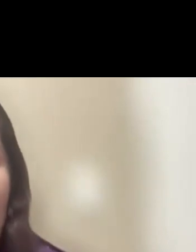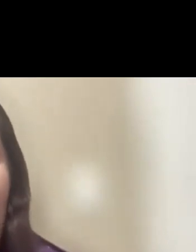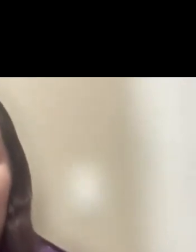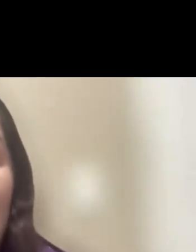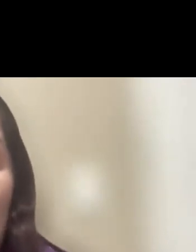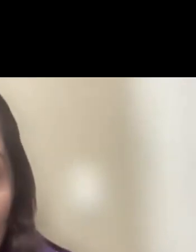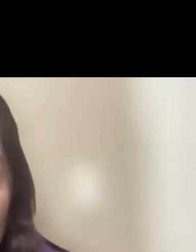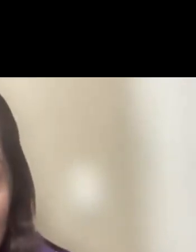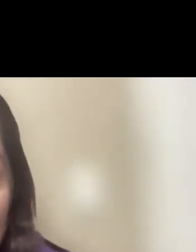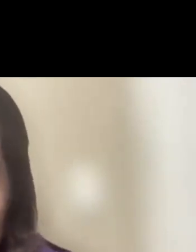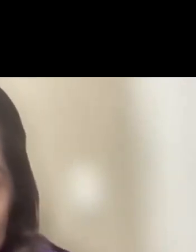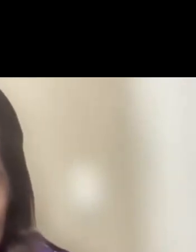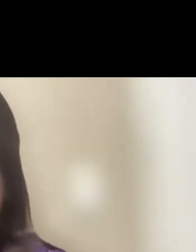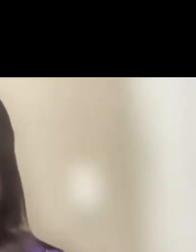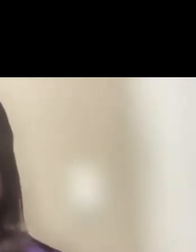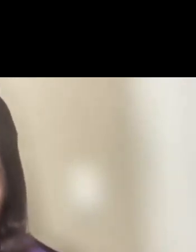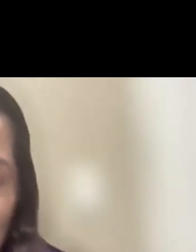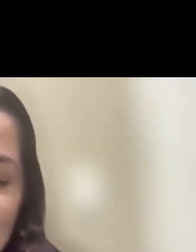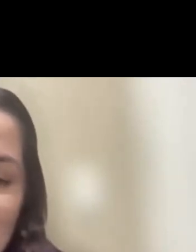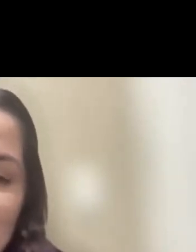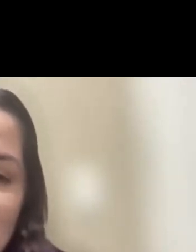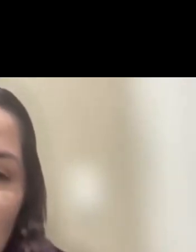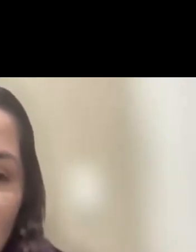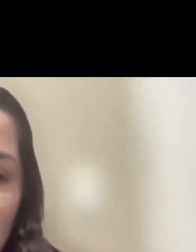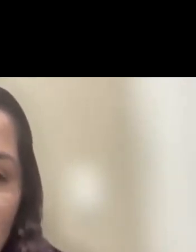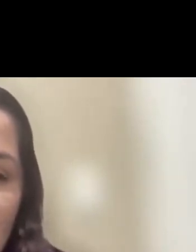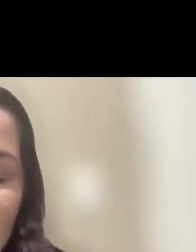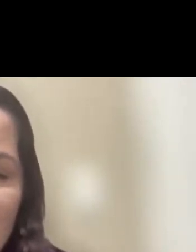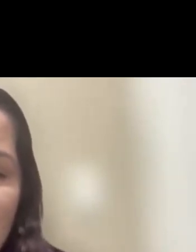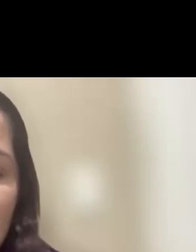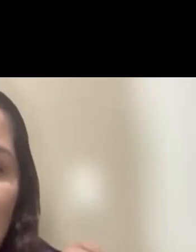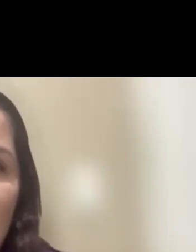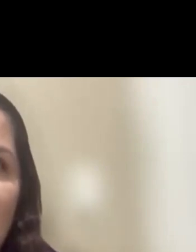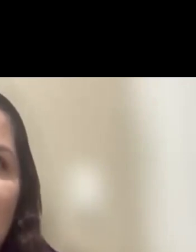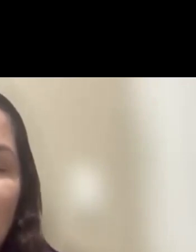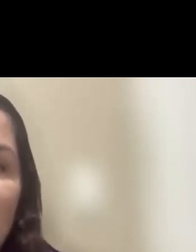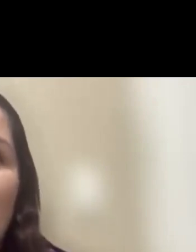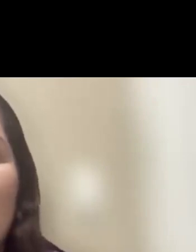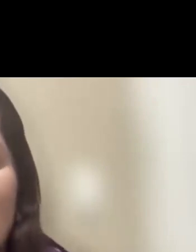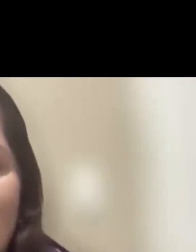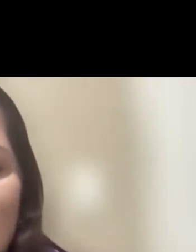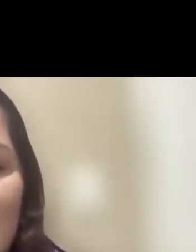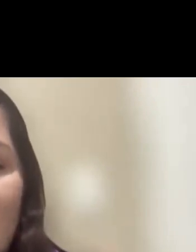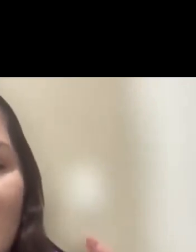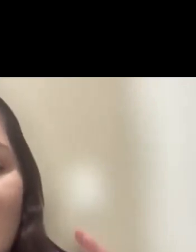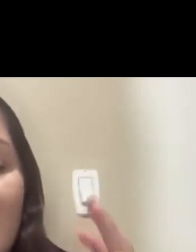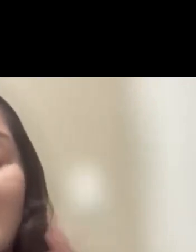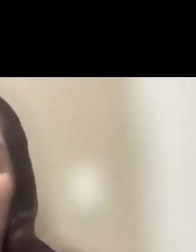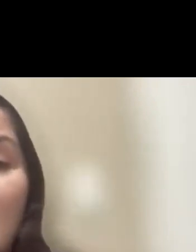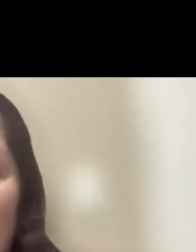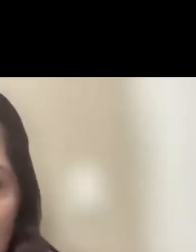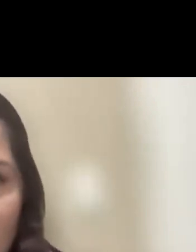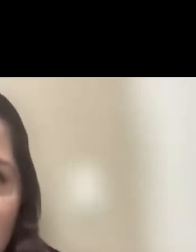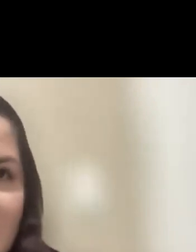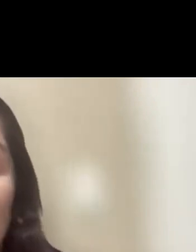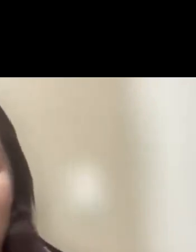program, I was at work one day trusting he was in a good place, and they called me. And my dad, he was at the point of his disease where he loved